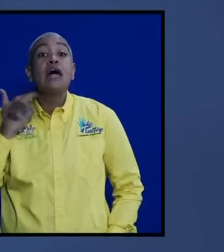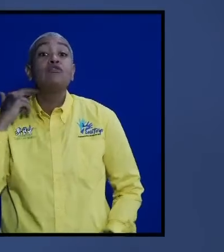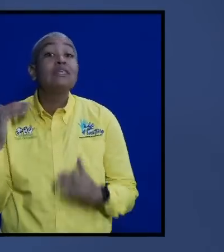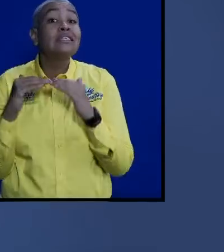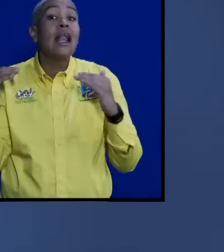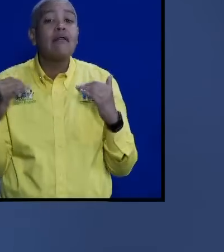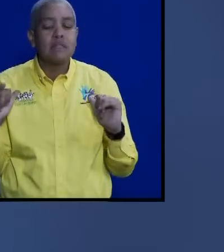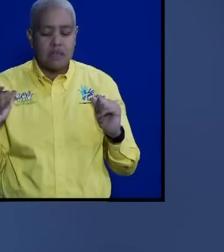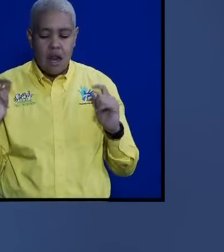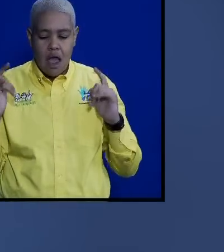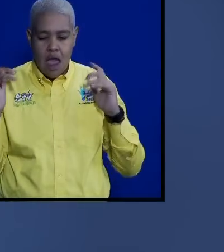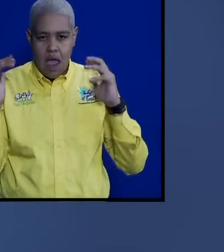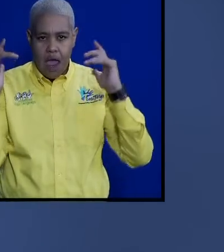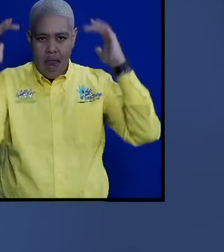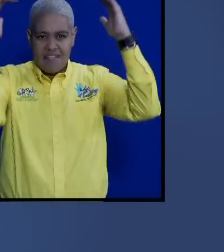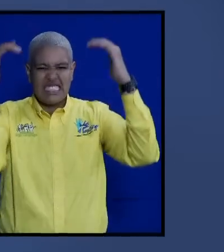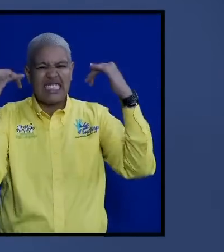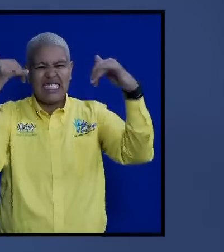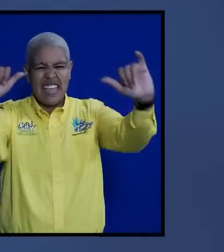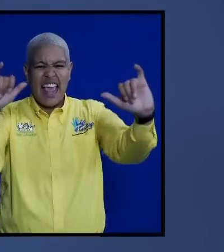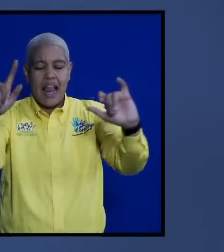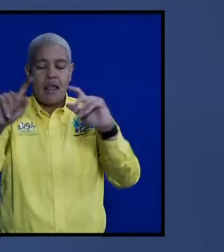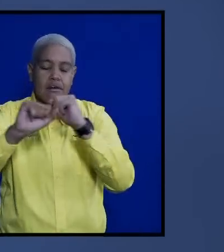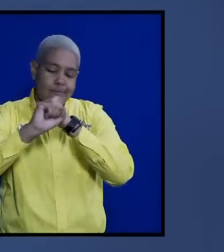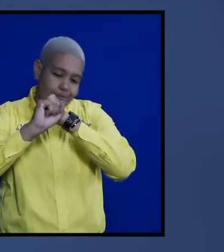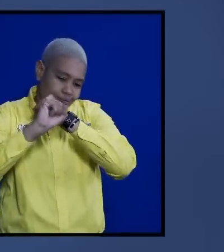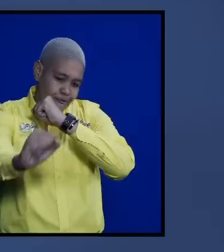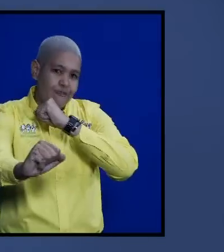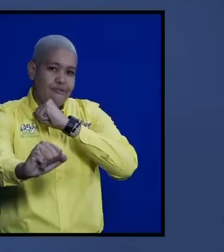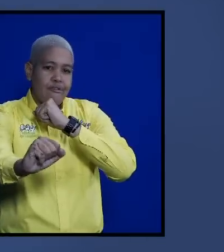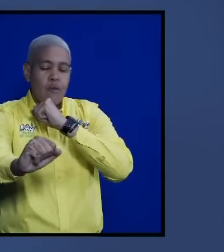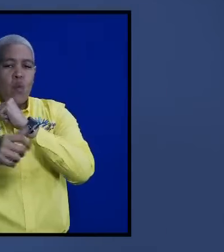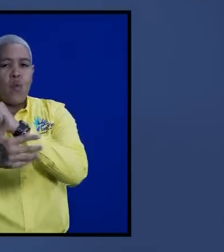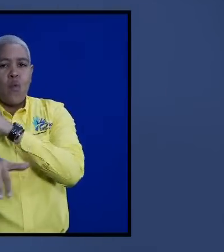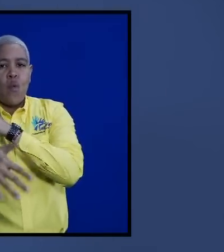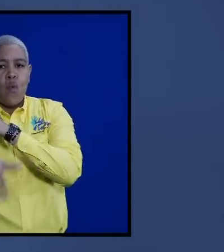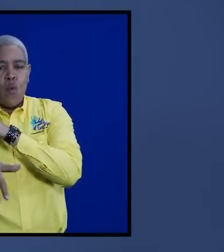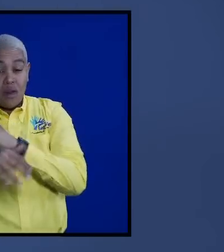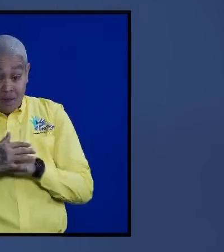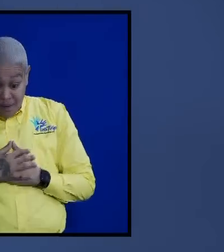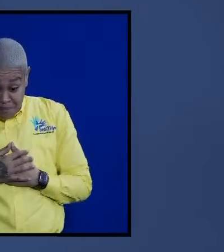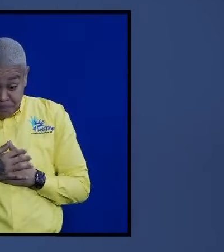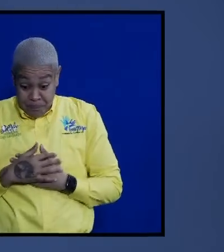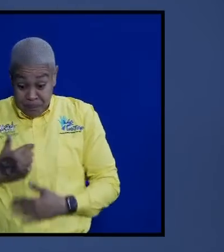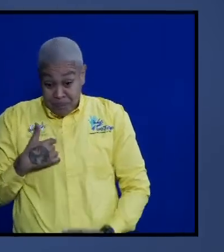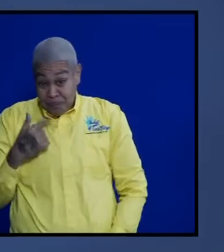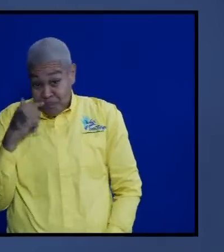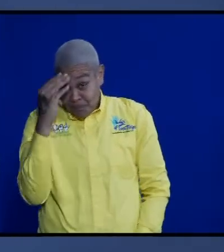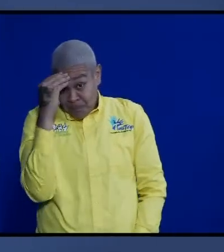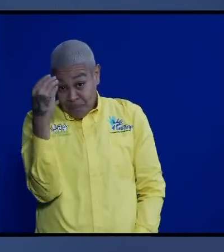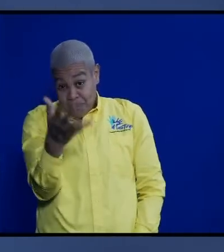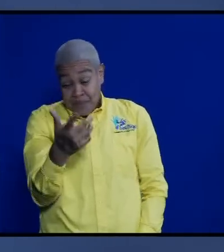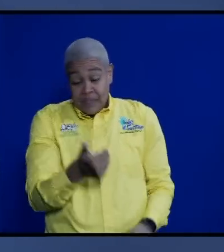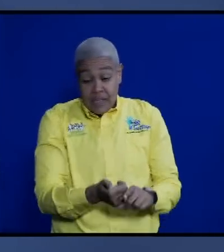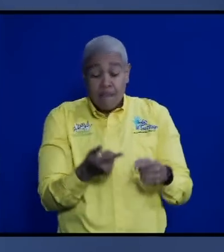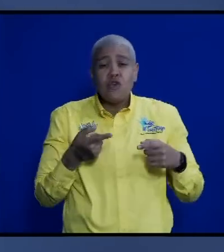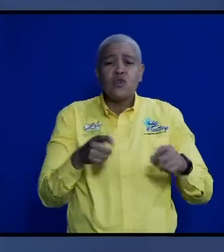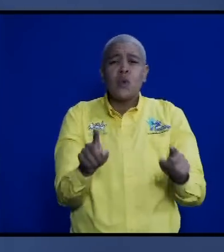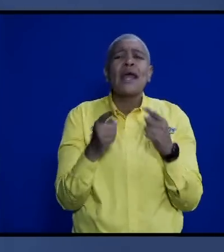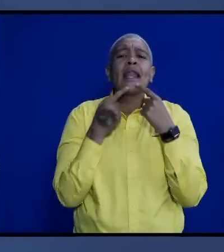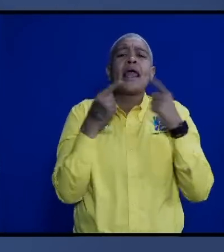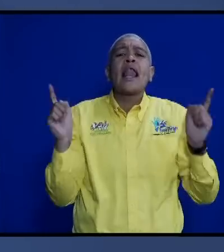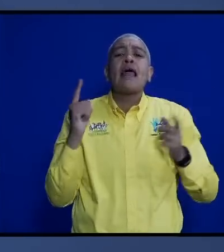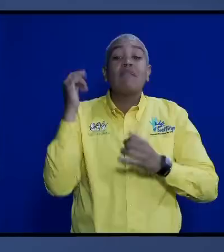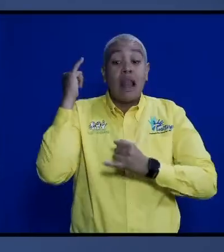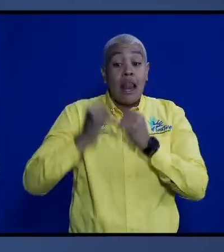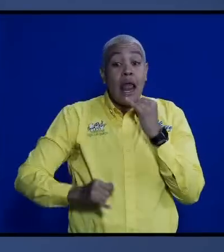remains elevated and extensive in scale. As I indicated upon the declaration of the